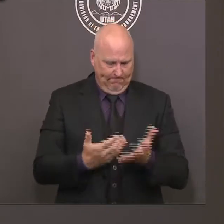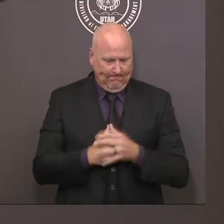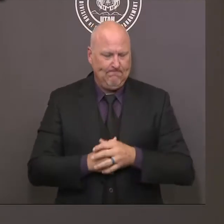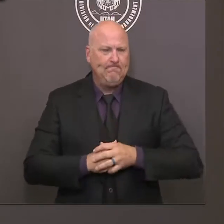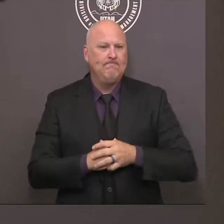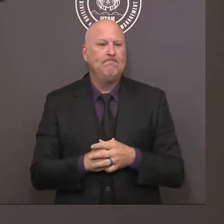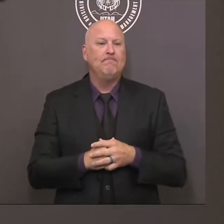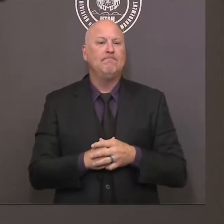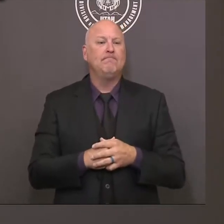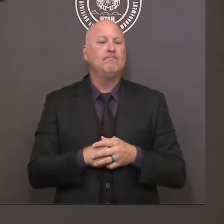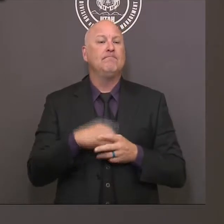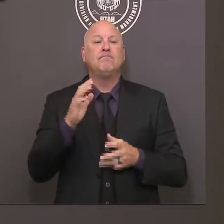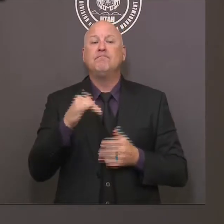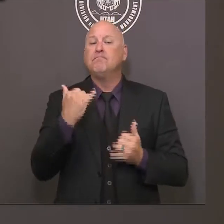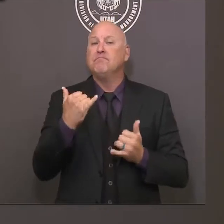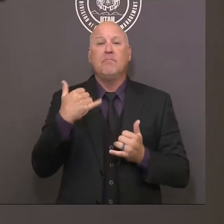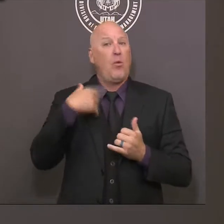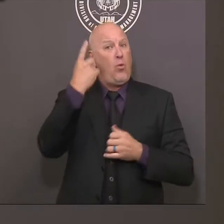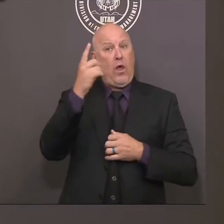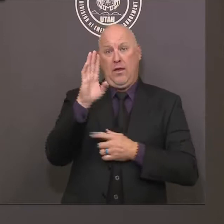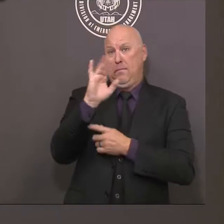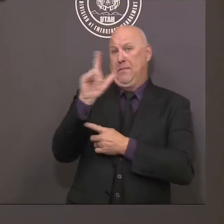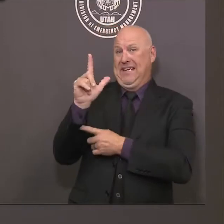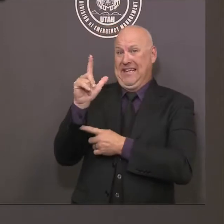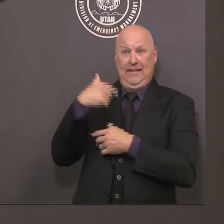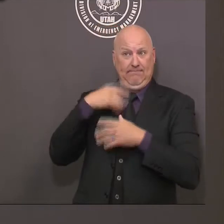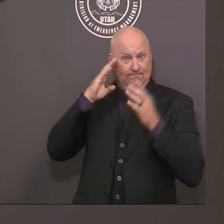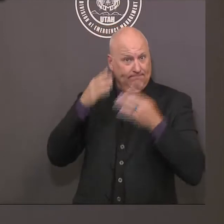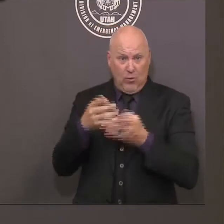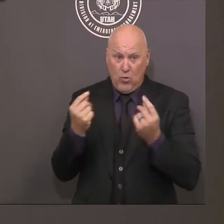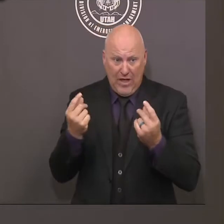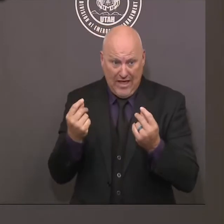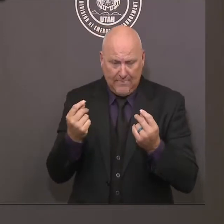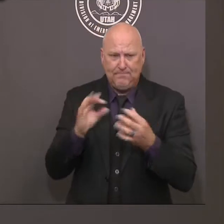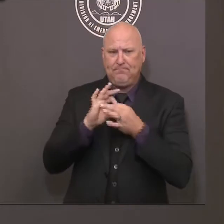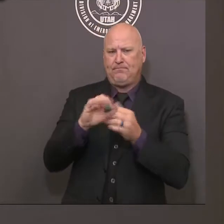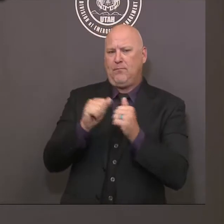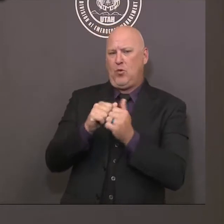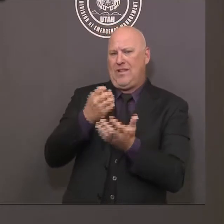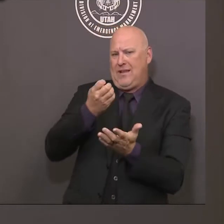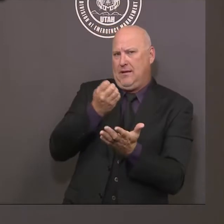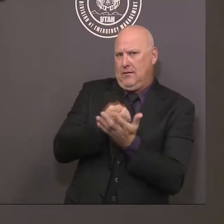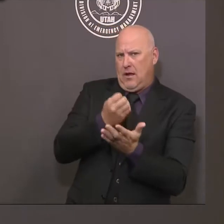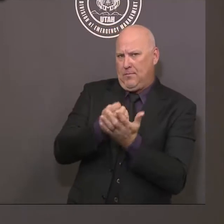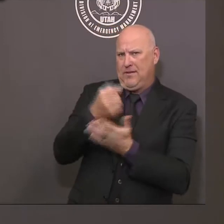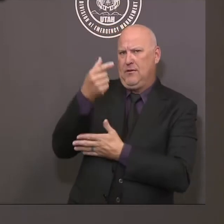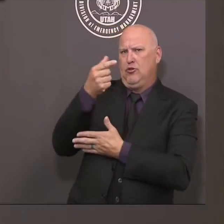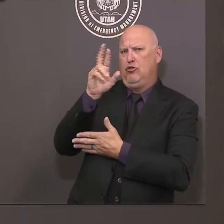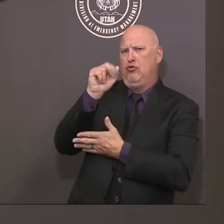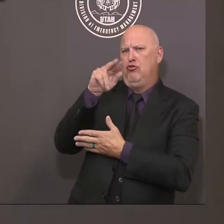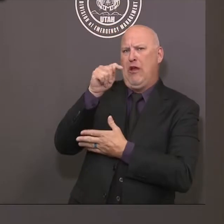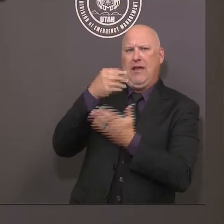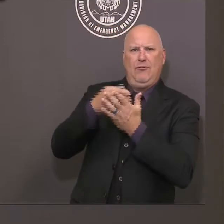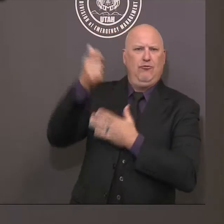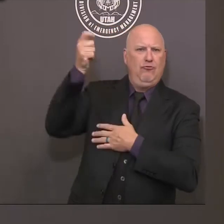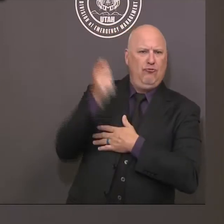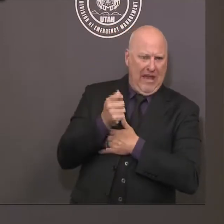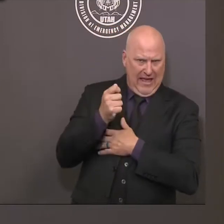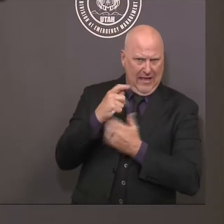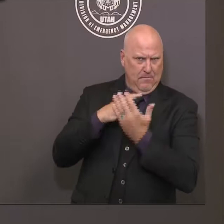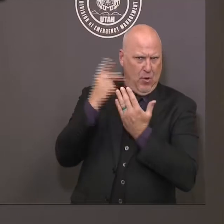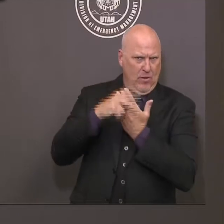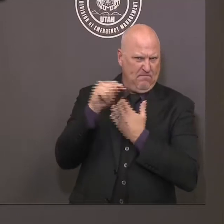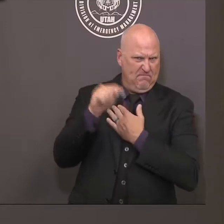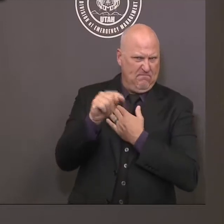the COVID-19 Economic Recovery Grant Program. This bill will set up a framework to use over